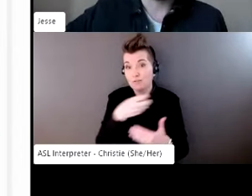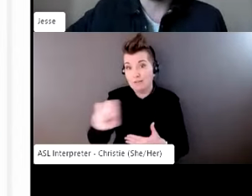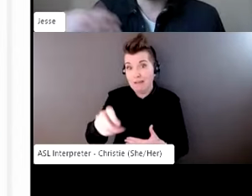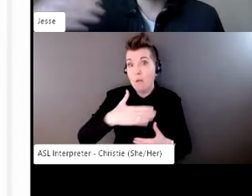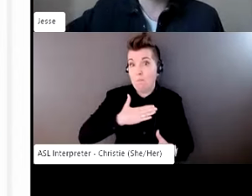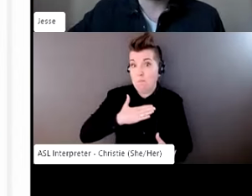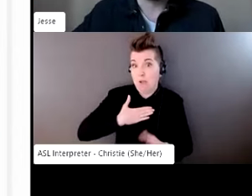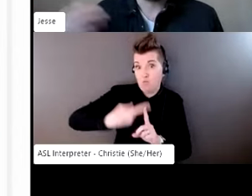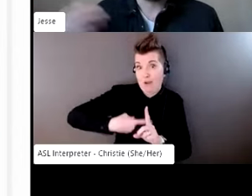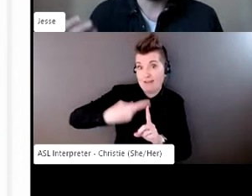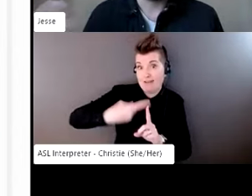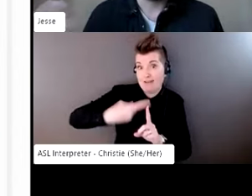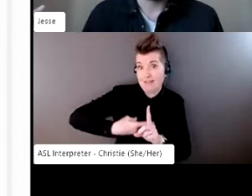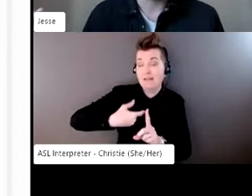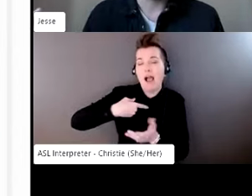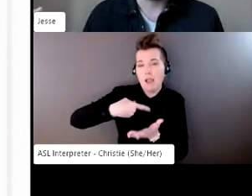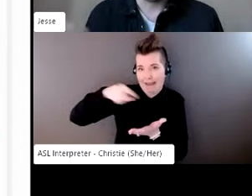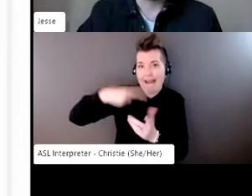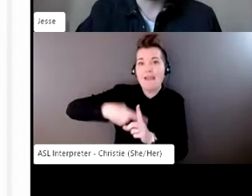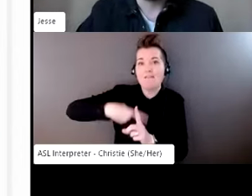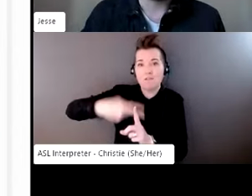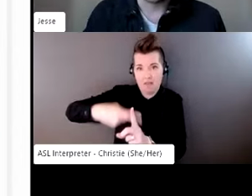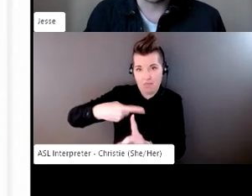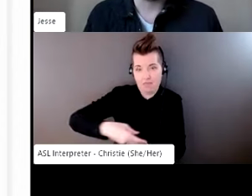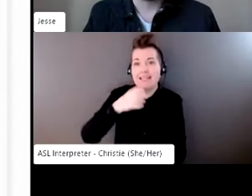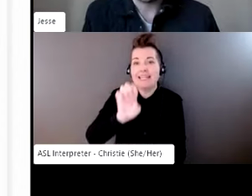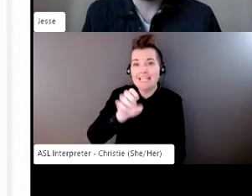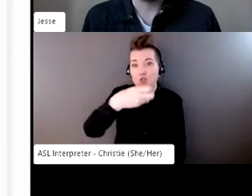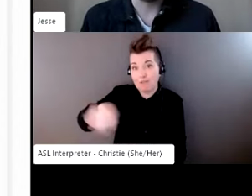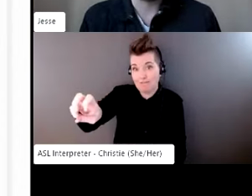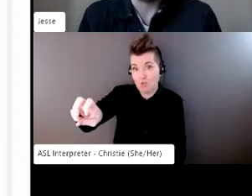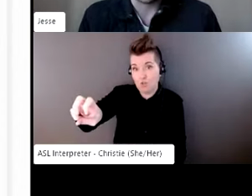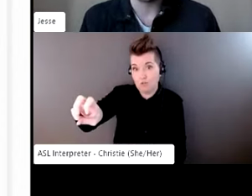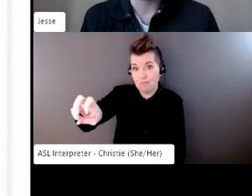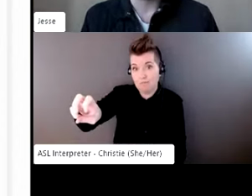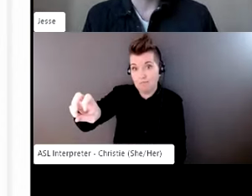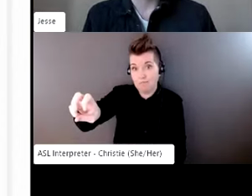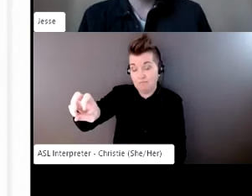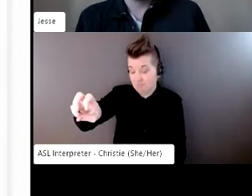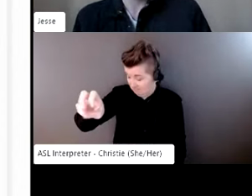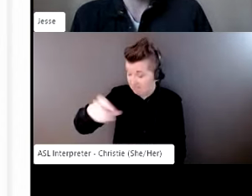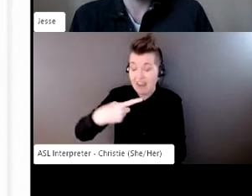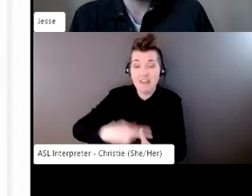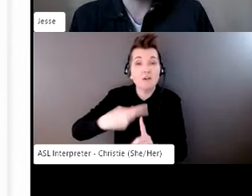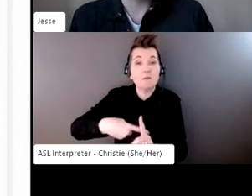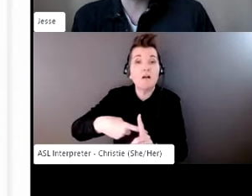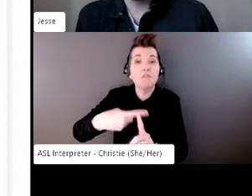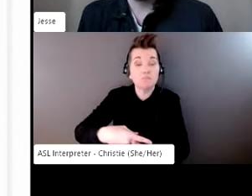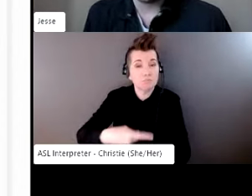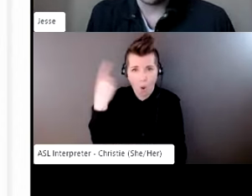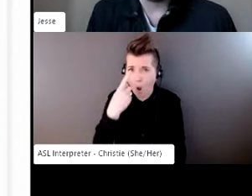that's a big chunk of money, sort of my biggest single line expense that I send every month just by an e-transfer. And it always